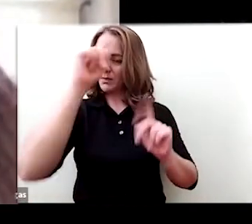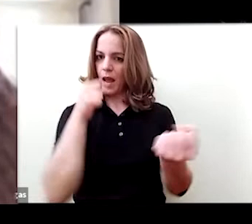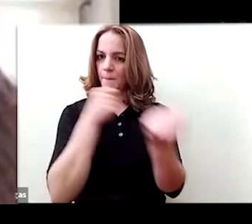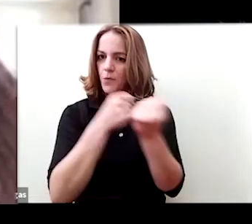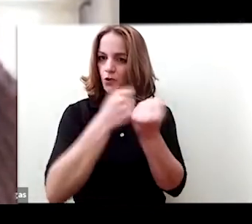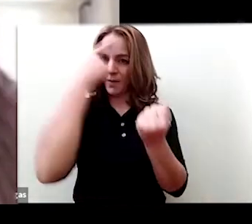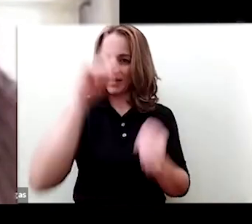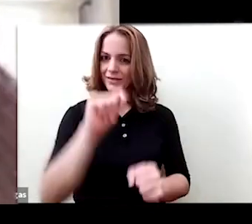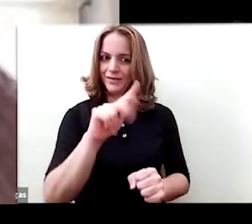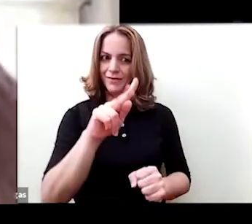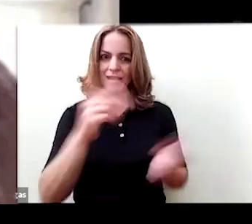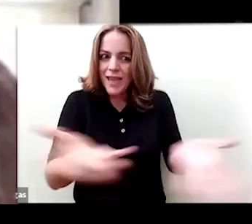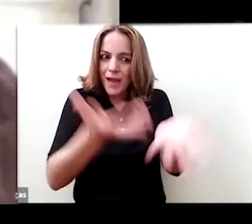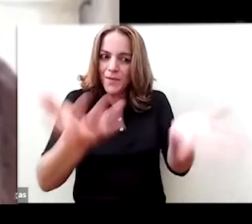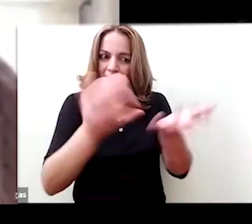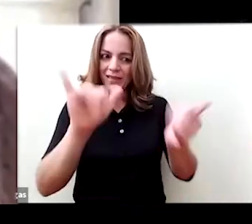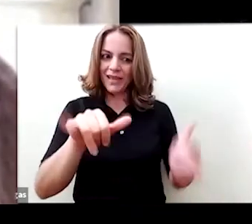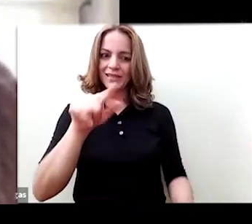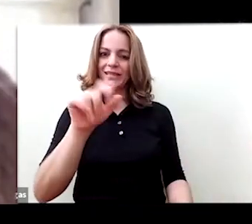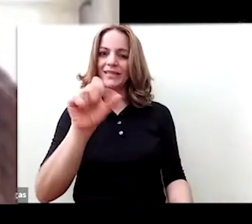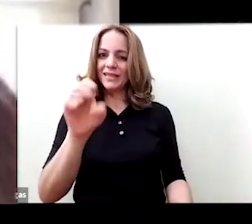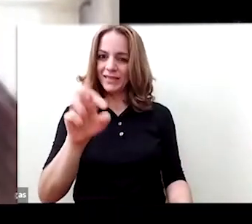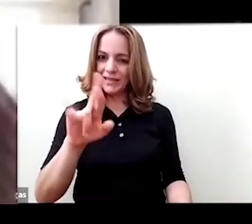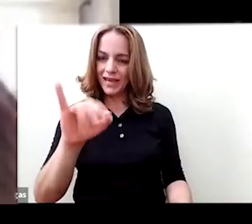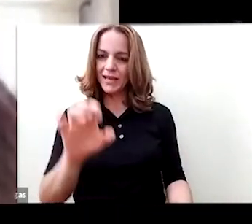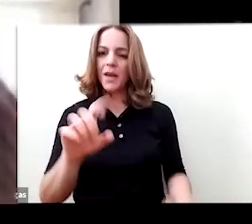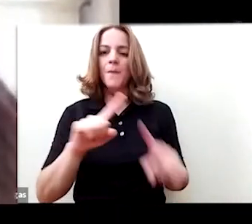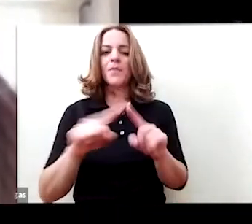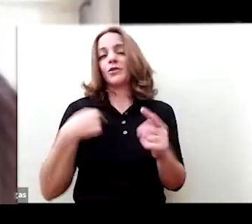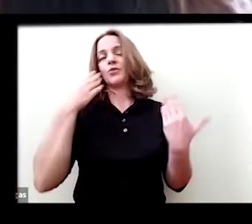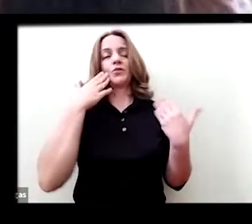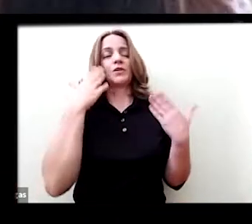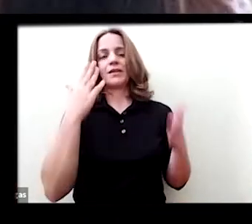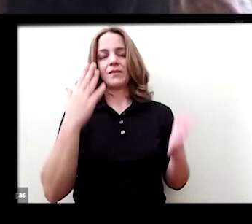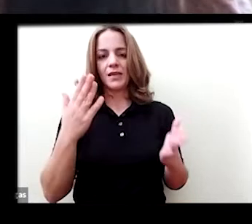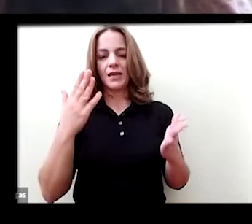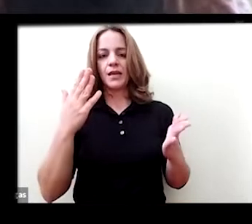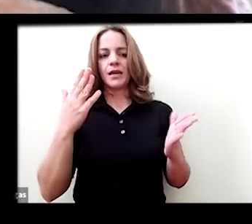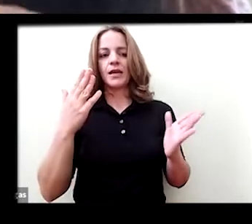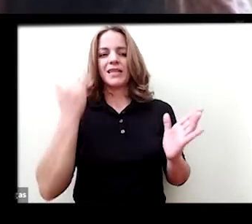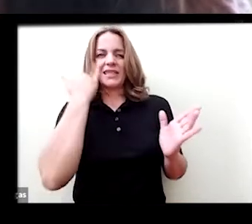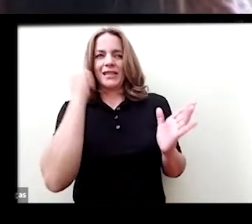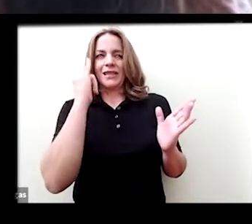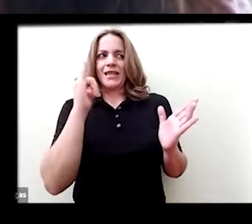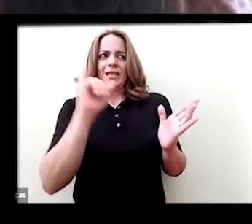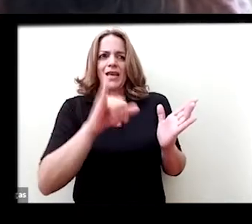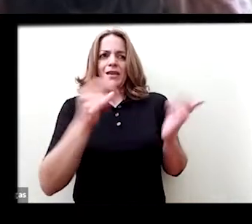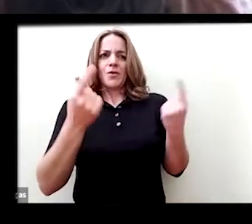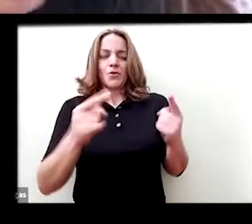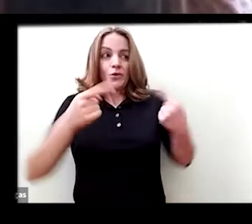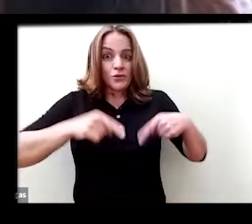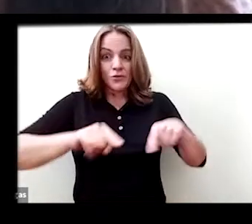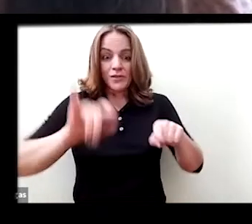didn't know if in the article it says that moments into the speech, the station cut the sound and turned the cameras